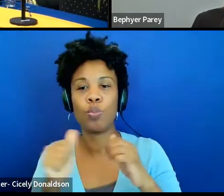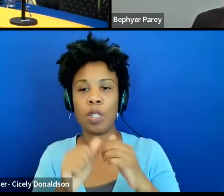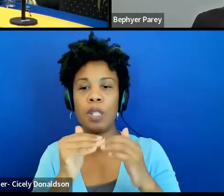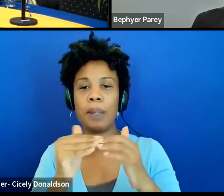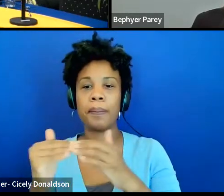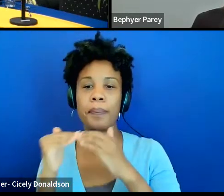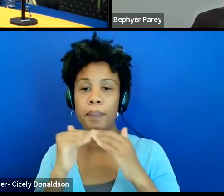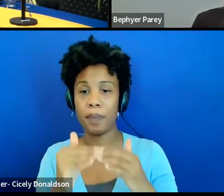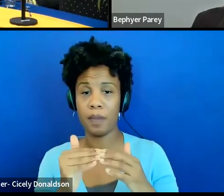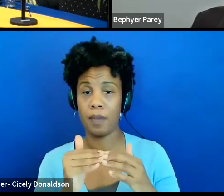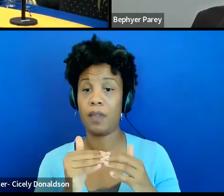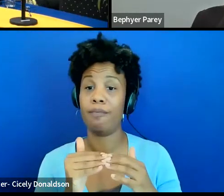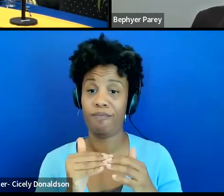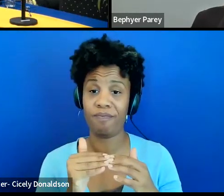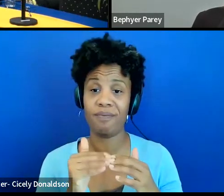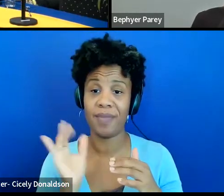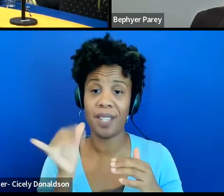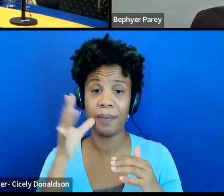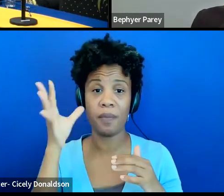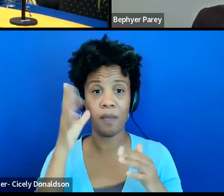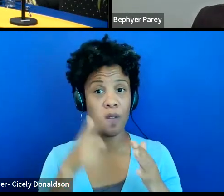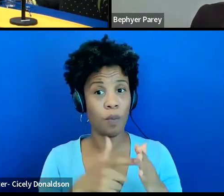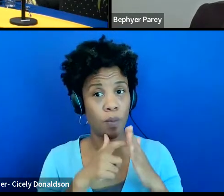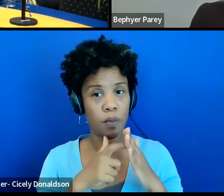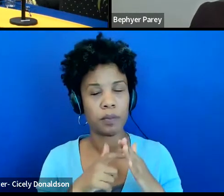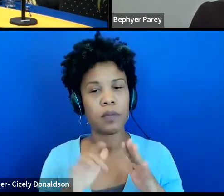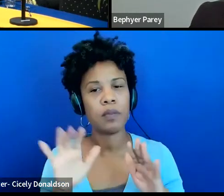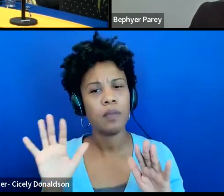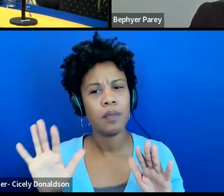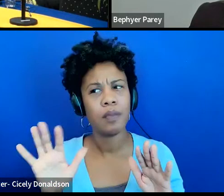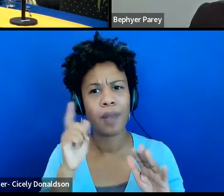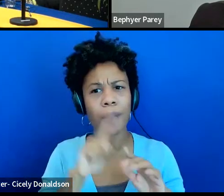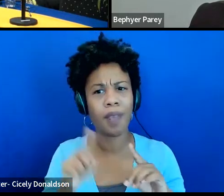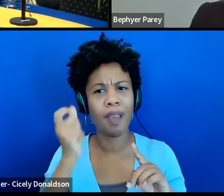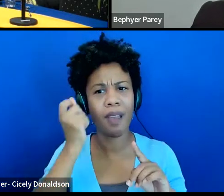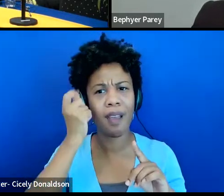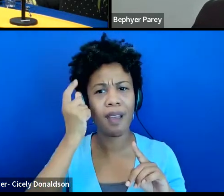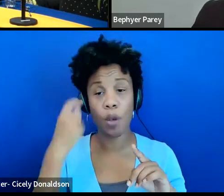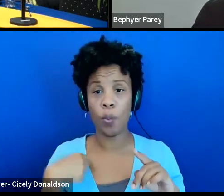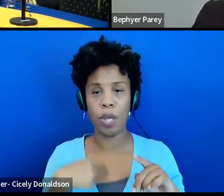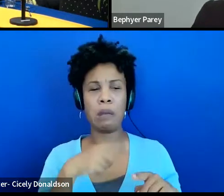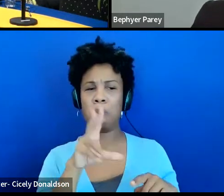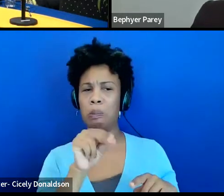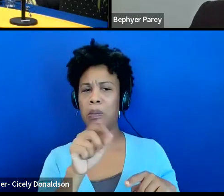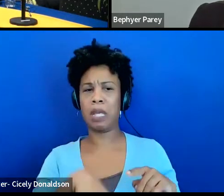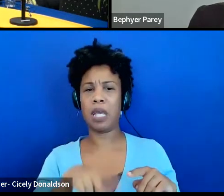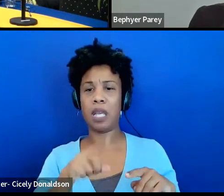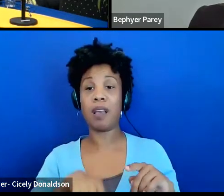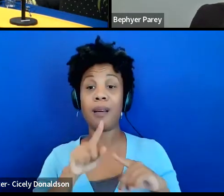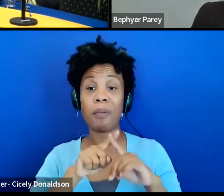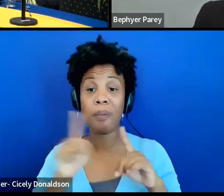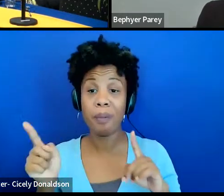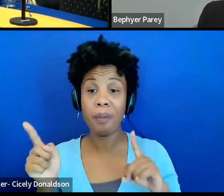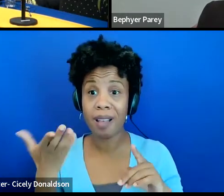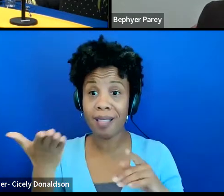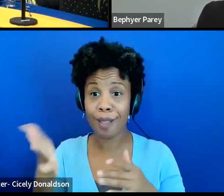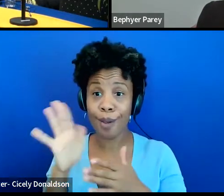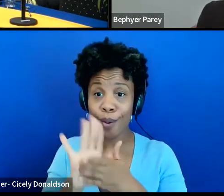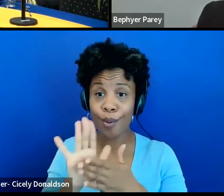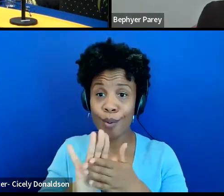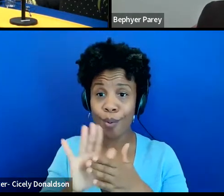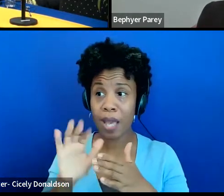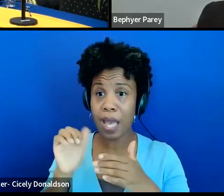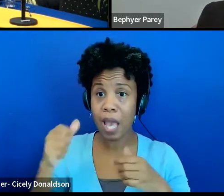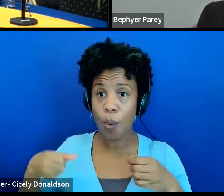we look at how our schools are constructed, there is no avenue for persons in a